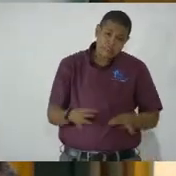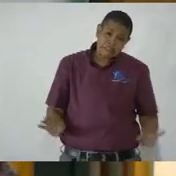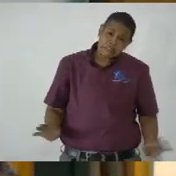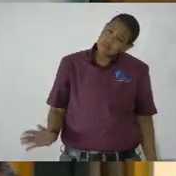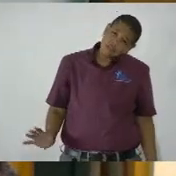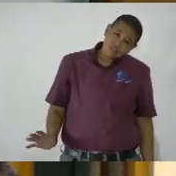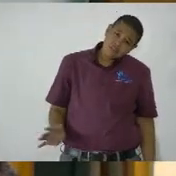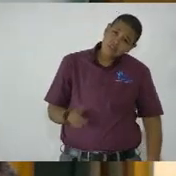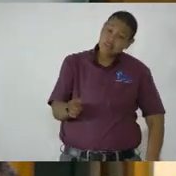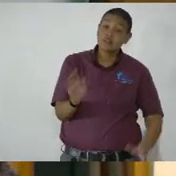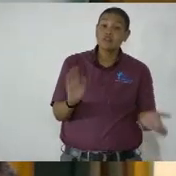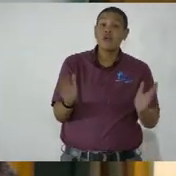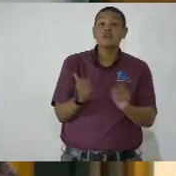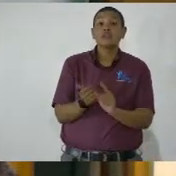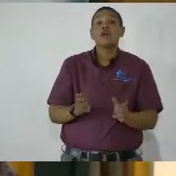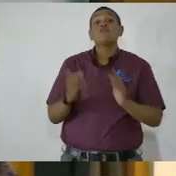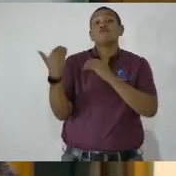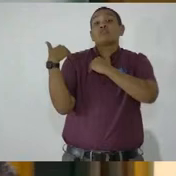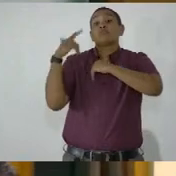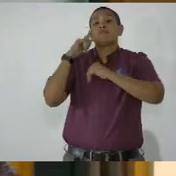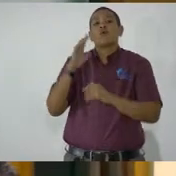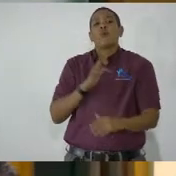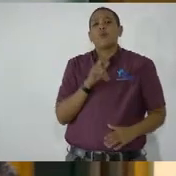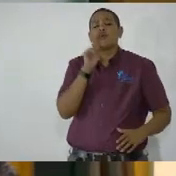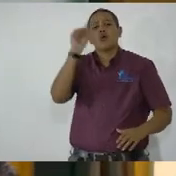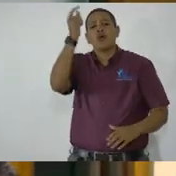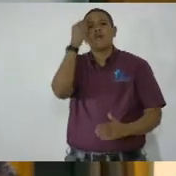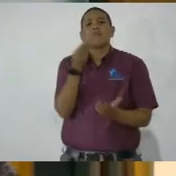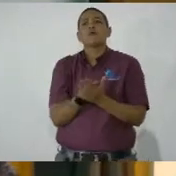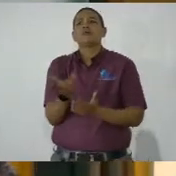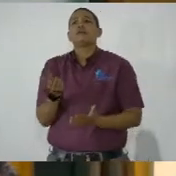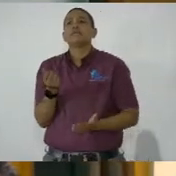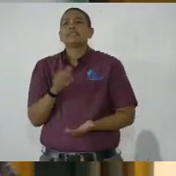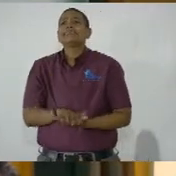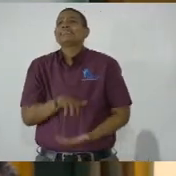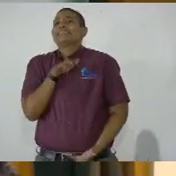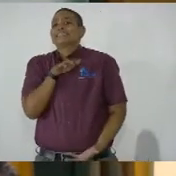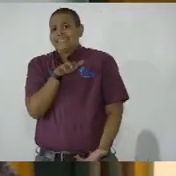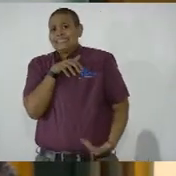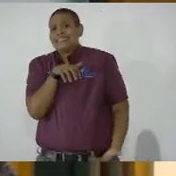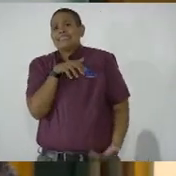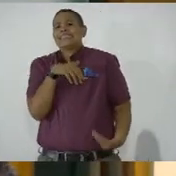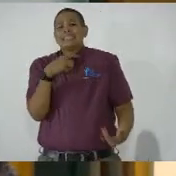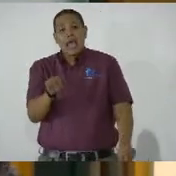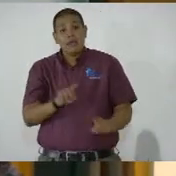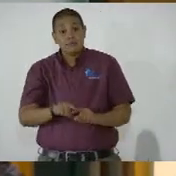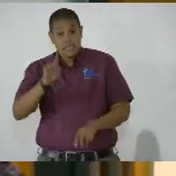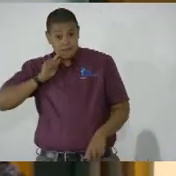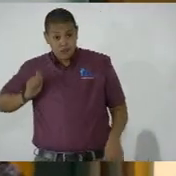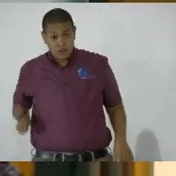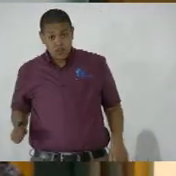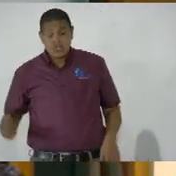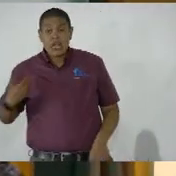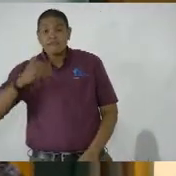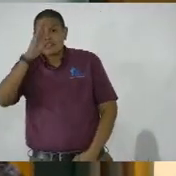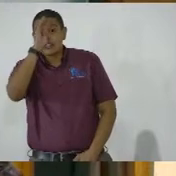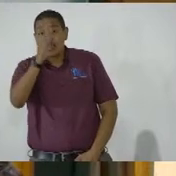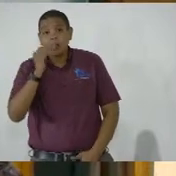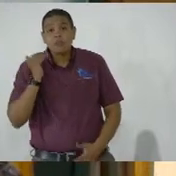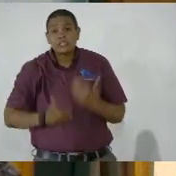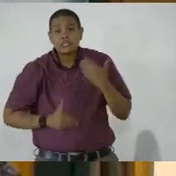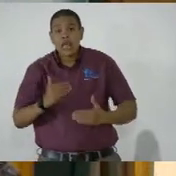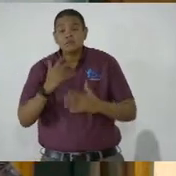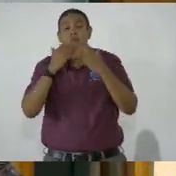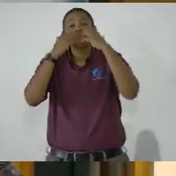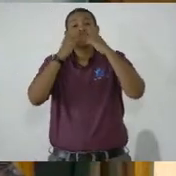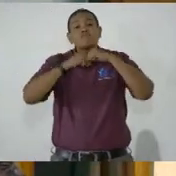for the collection of significant sums of government revenue, and the judiciary has a duty to take deliberate steps to safeguard